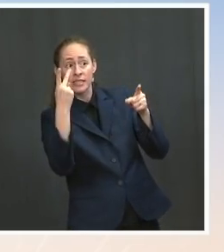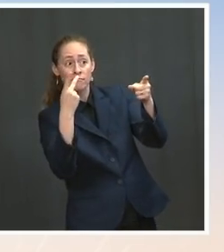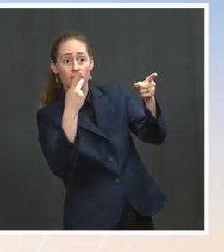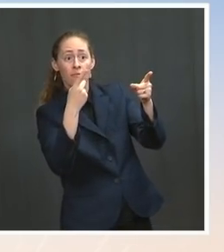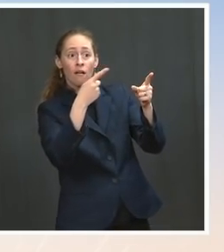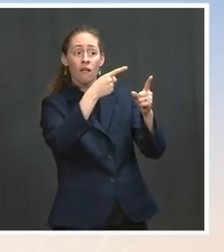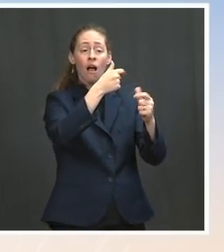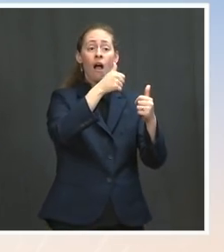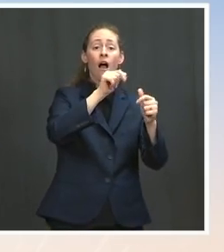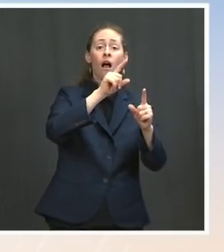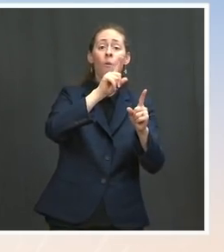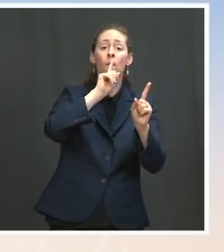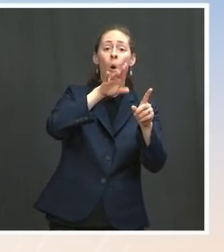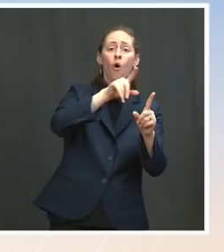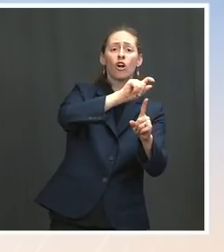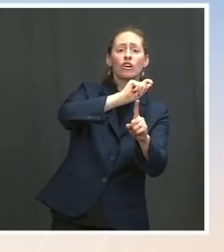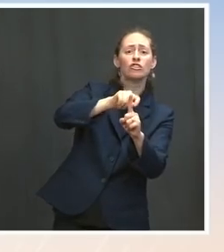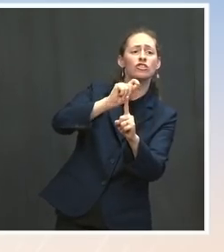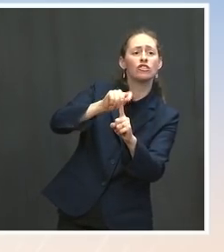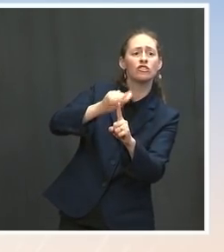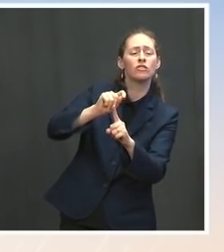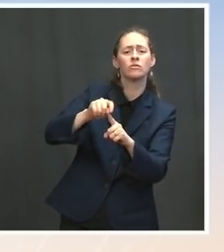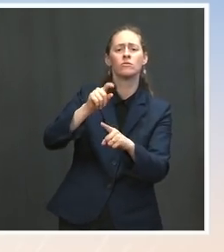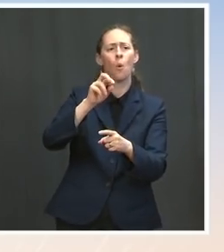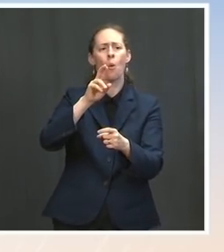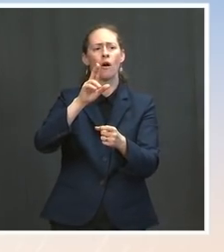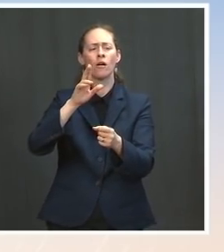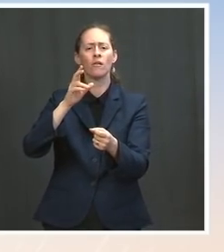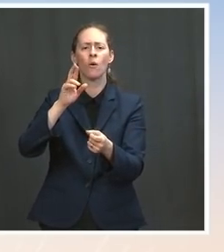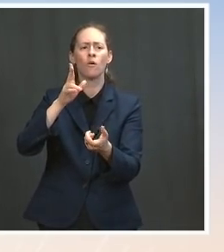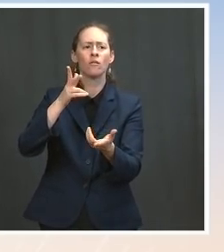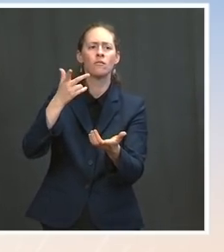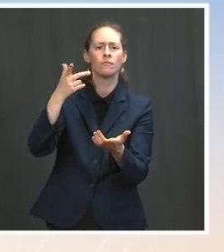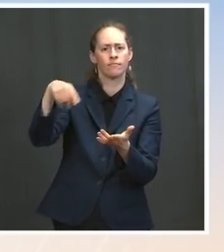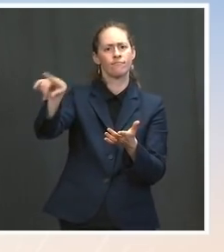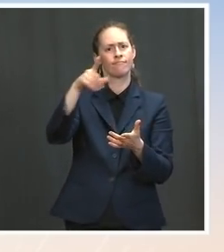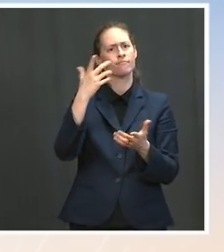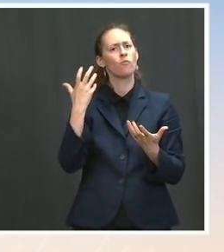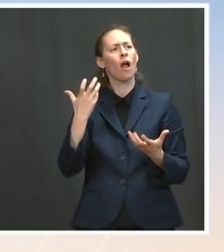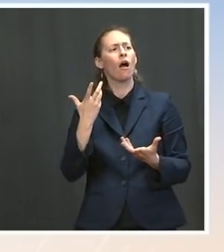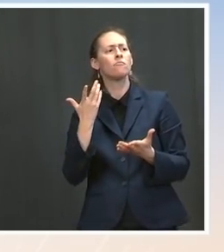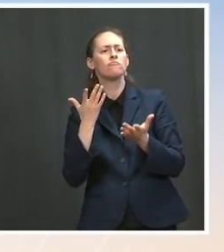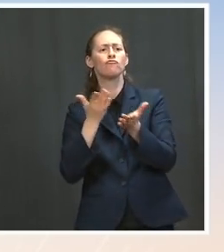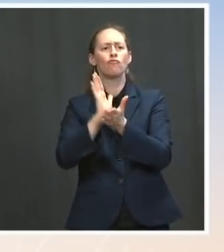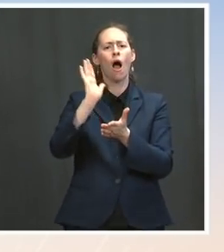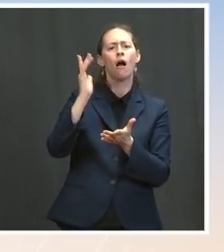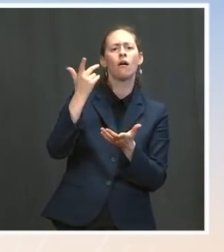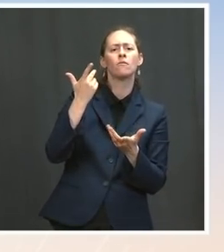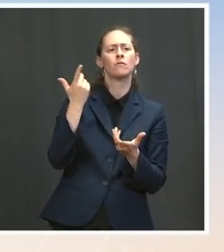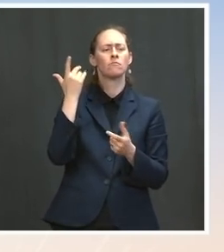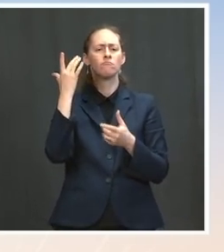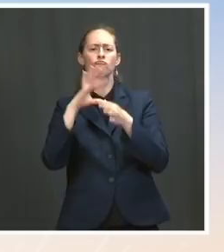the crushing of freedom of speech, expression that it sounds like is occurring in this case. Thank you, Val. Okay.